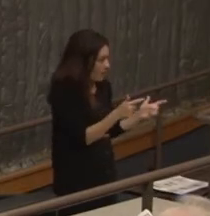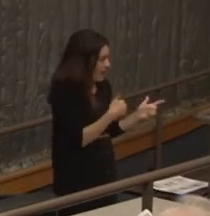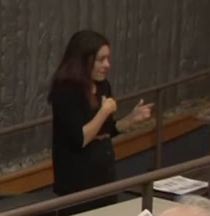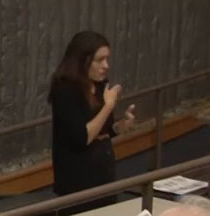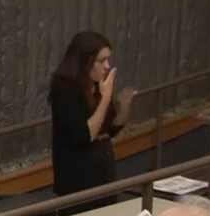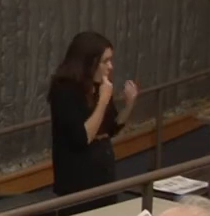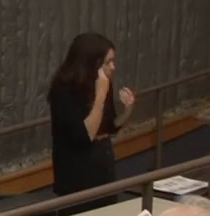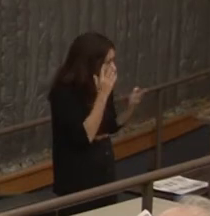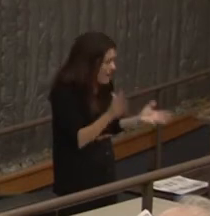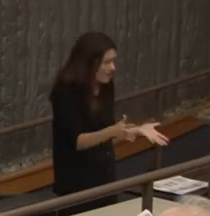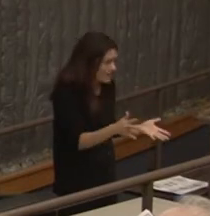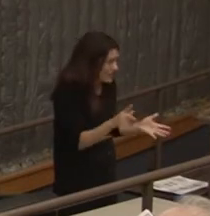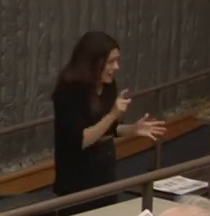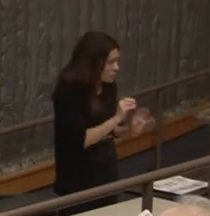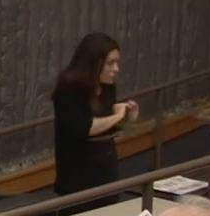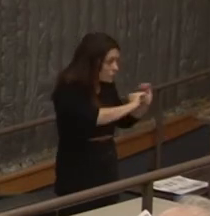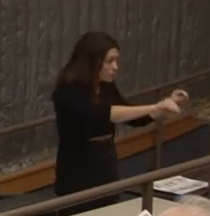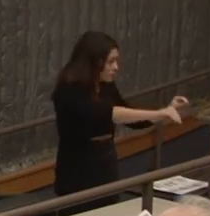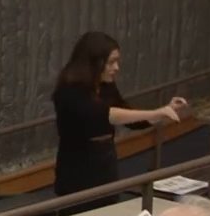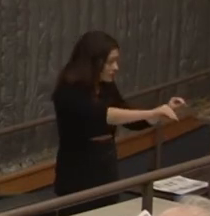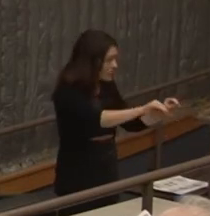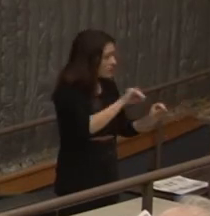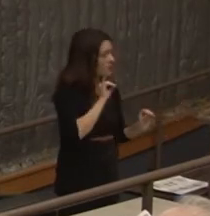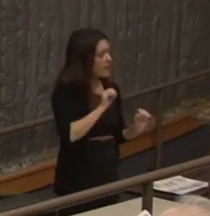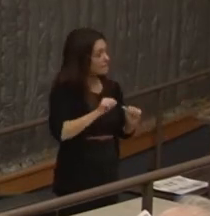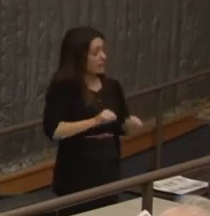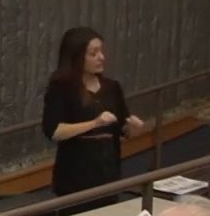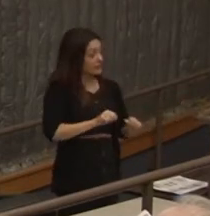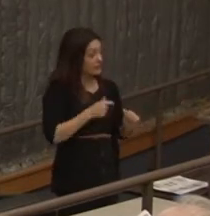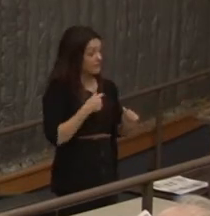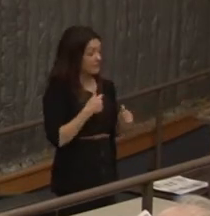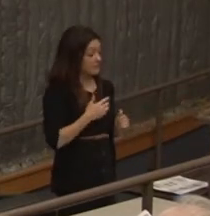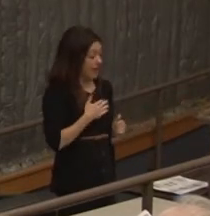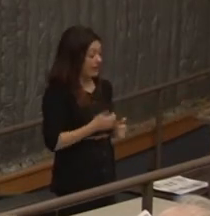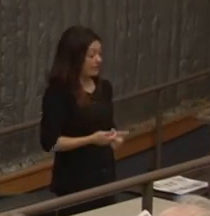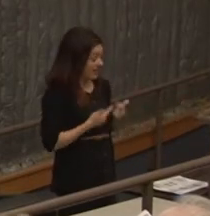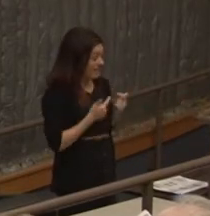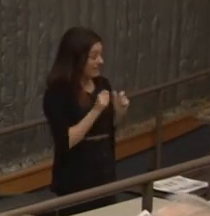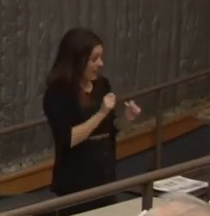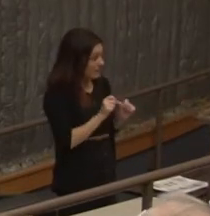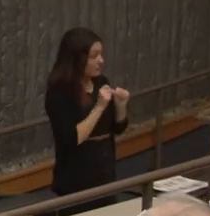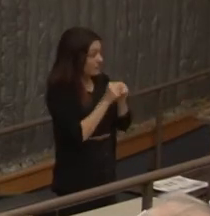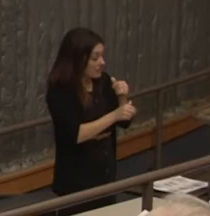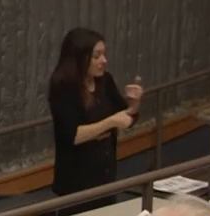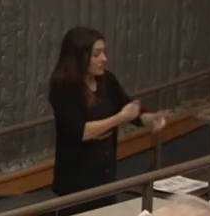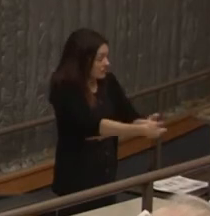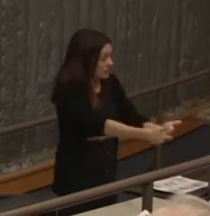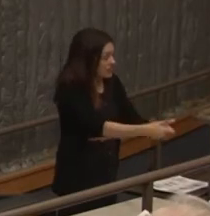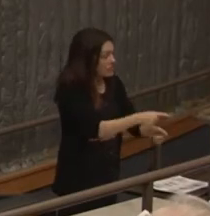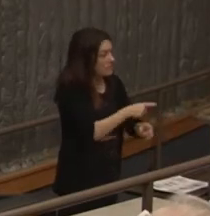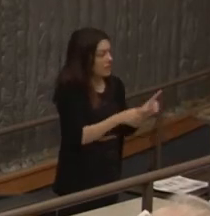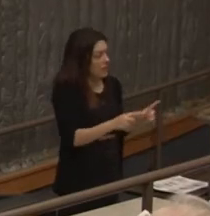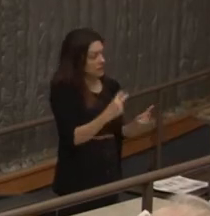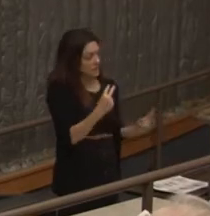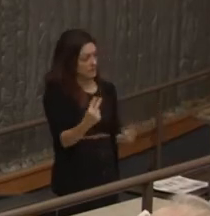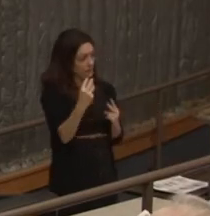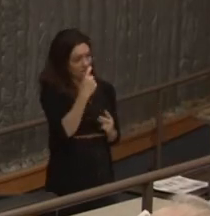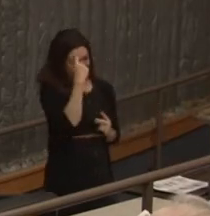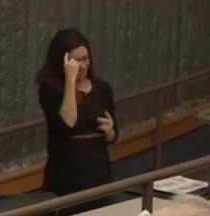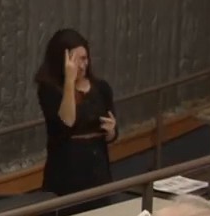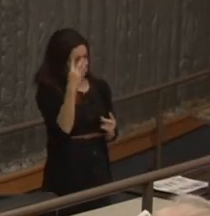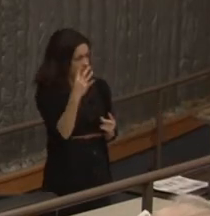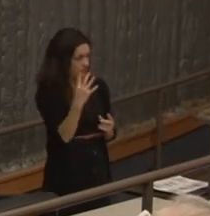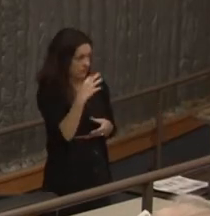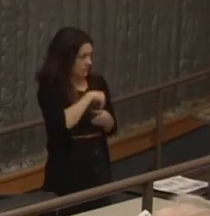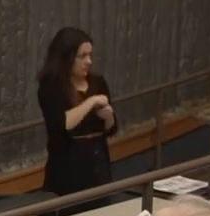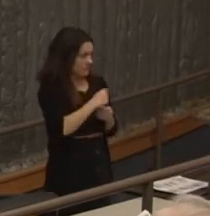going on with your life, I think, is represented by the trees, but you carry with you, as you leave, the memory and the burden of what